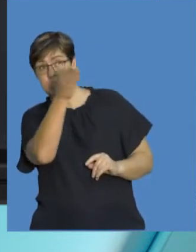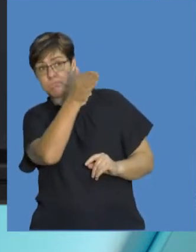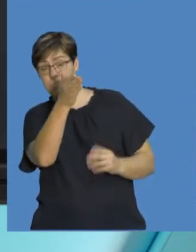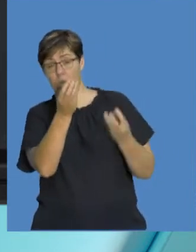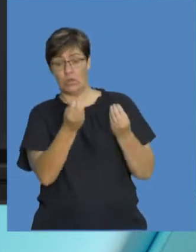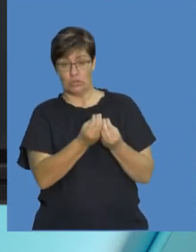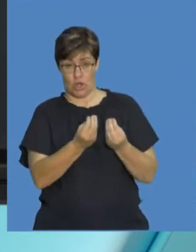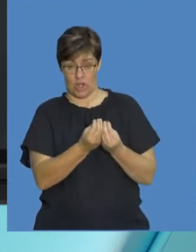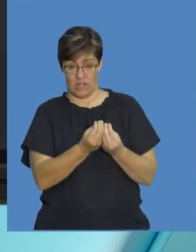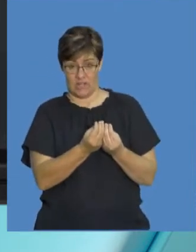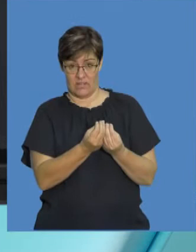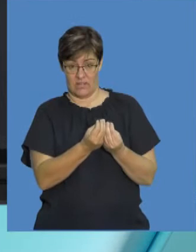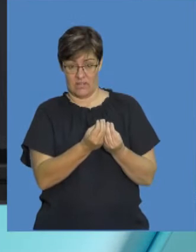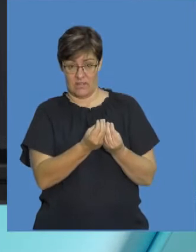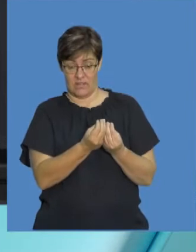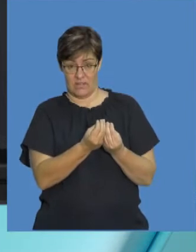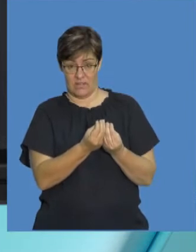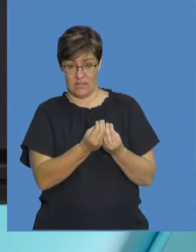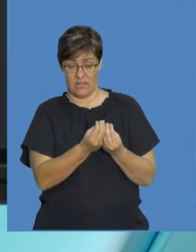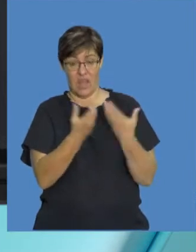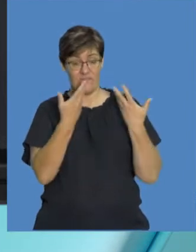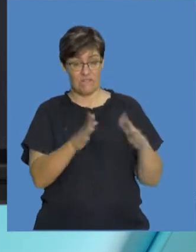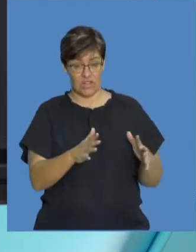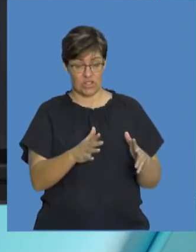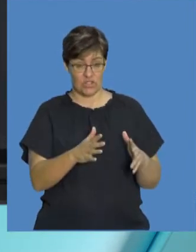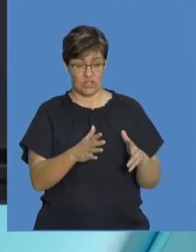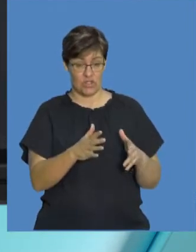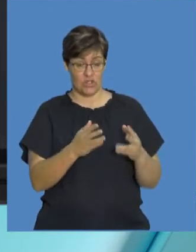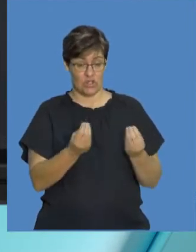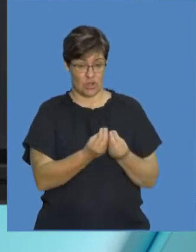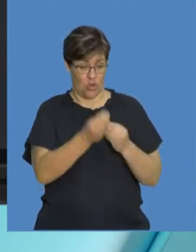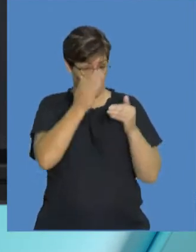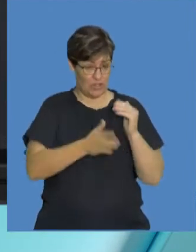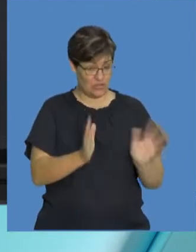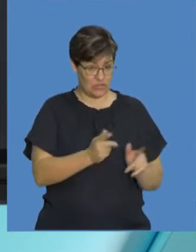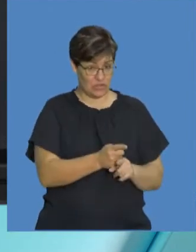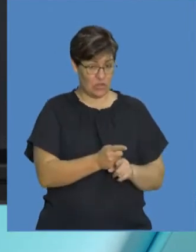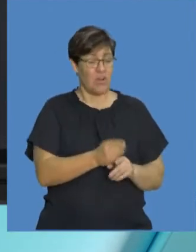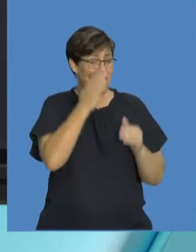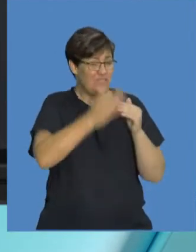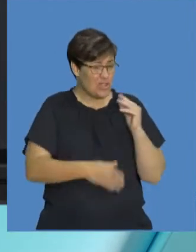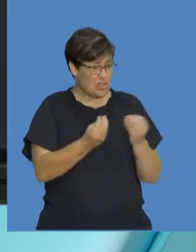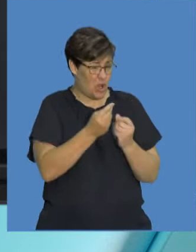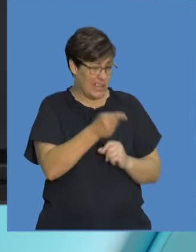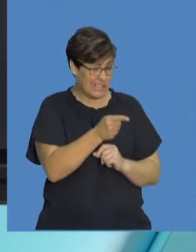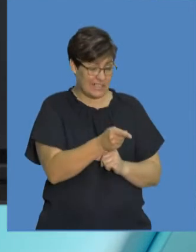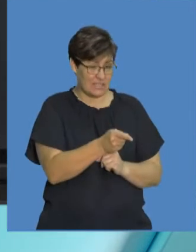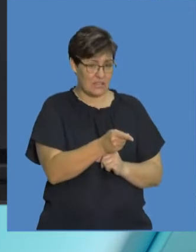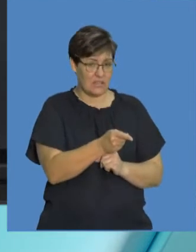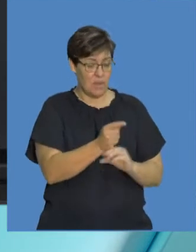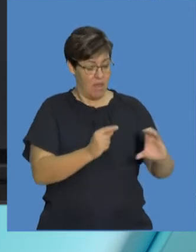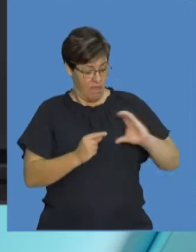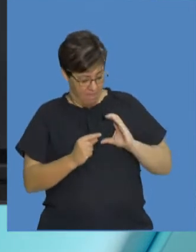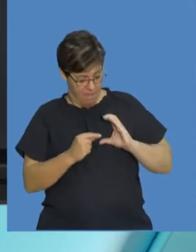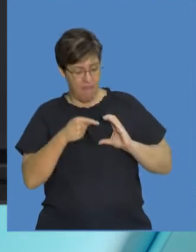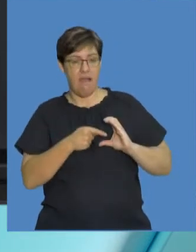stock in terms of the finished goods stock, again, I'm using the term interchangeably, but remember we're dealing with the finished goods.